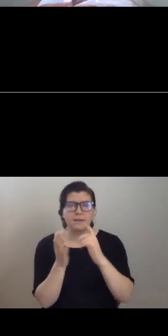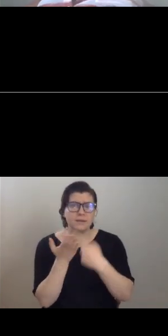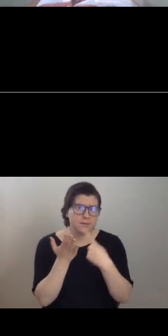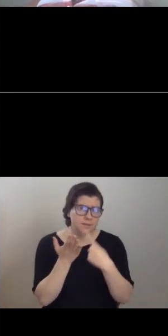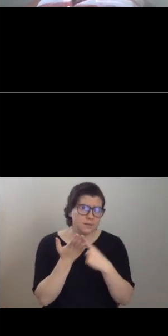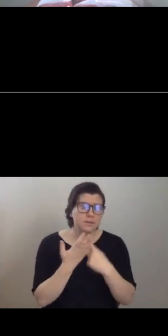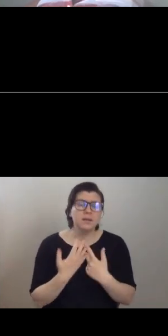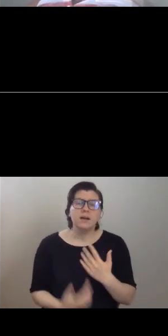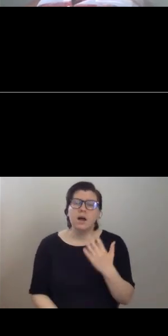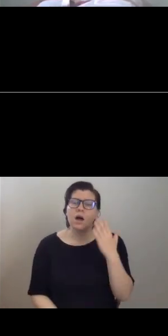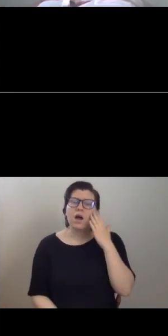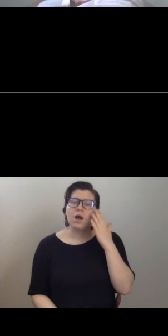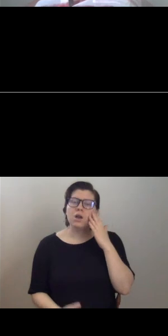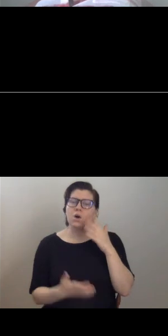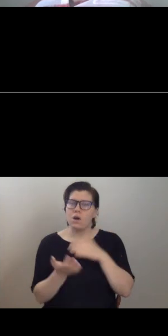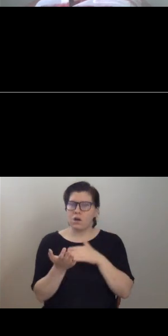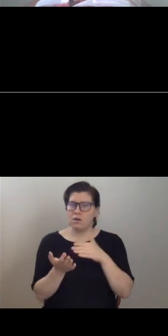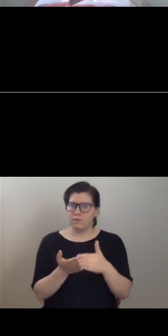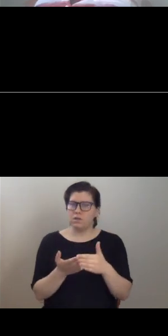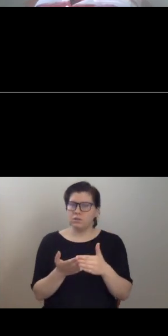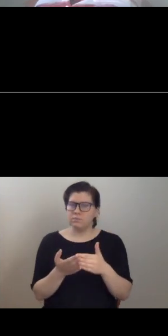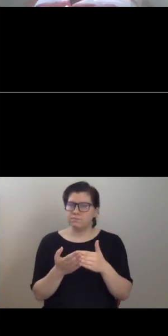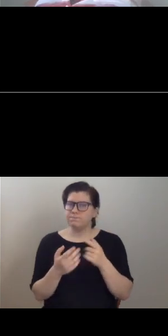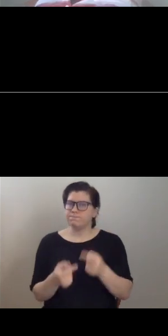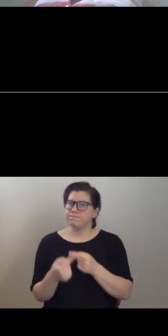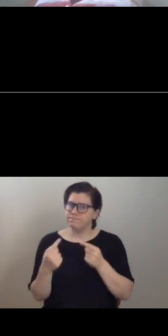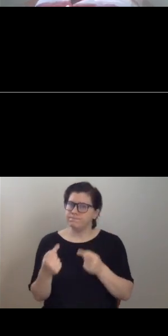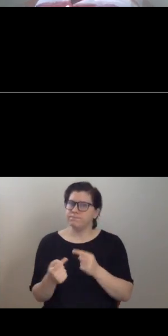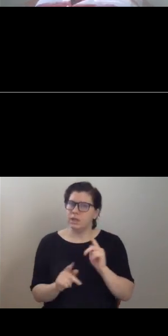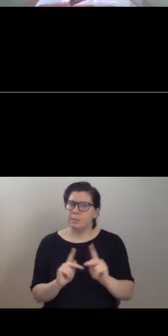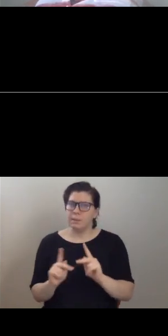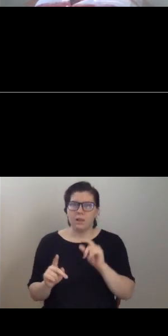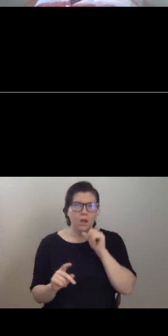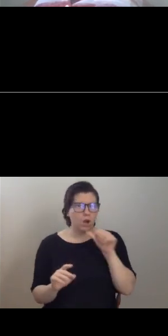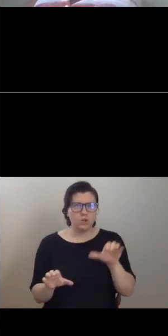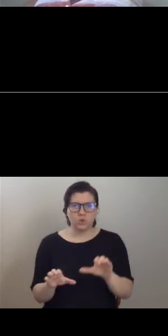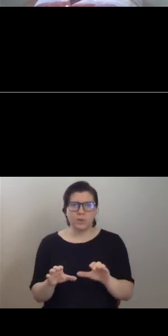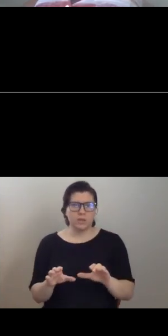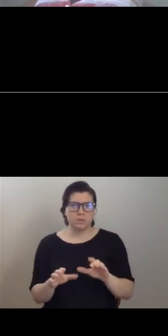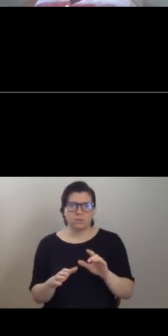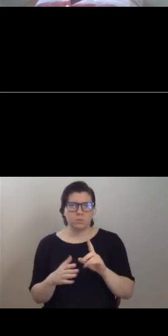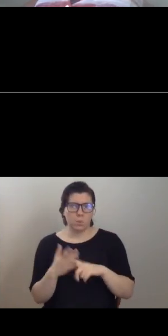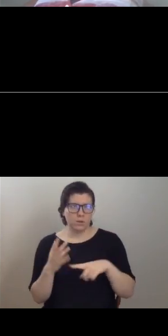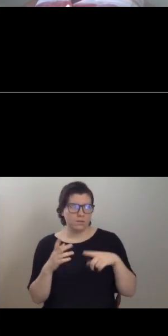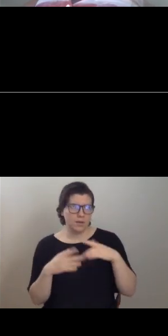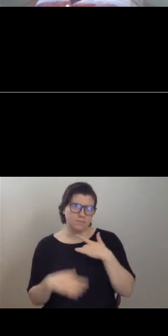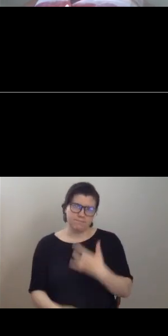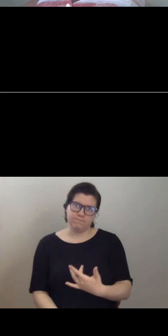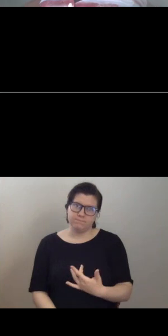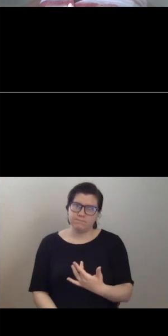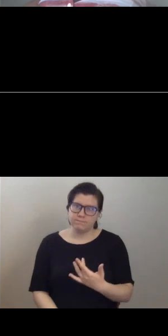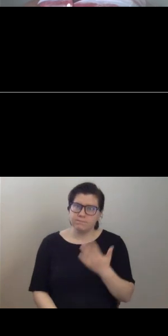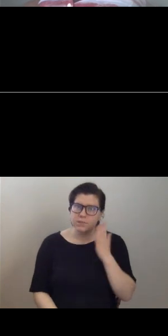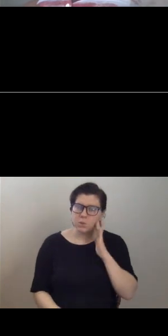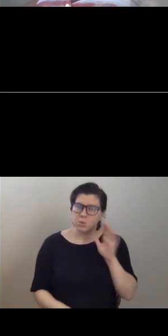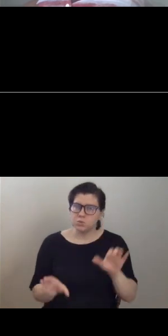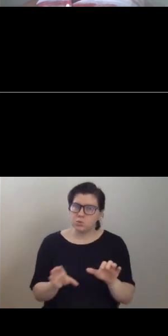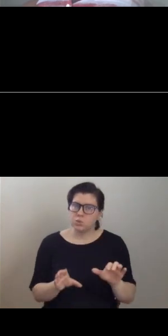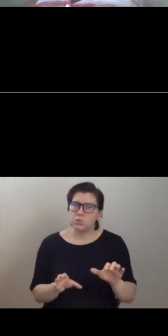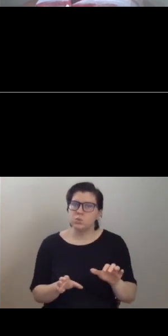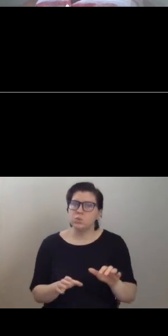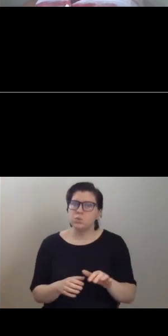know a lot of times it's difficult because people aren't doing what they would be doing traditionally in